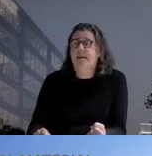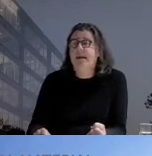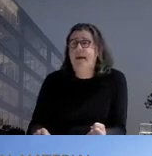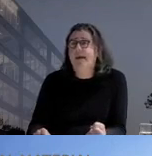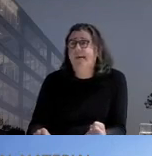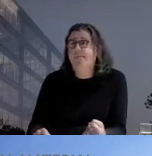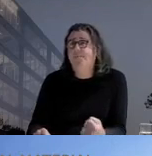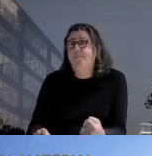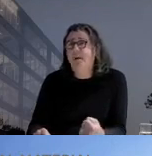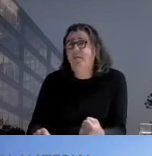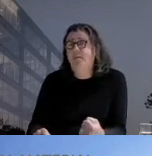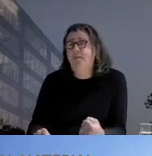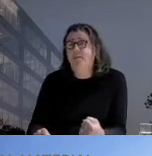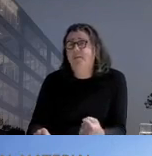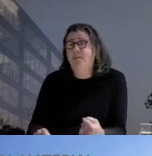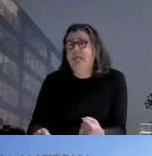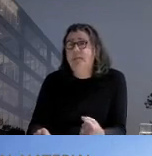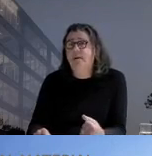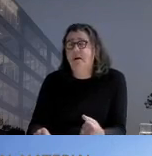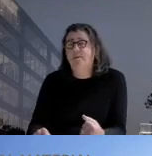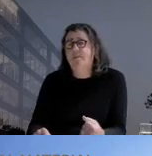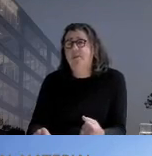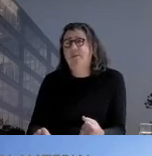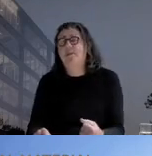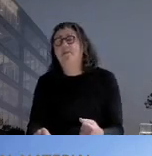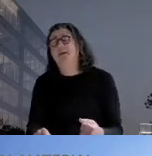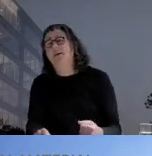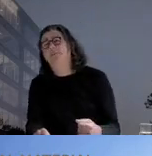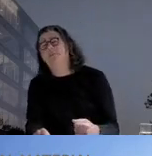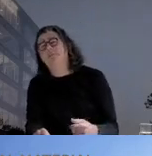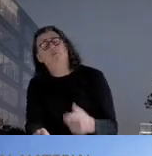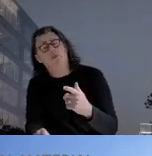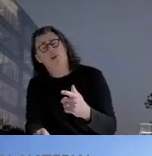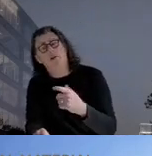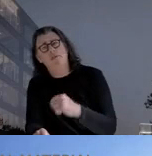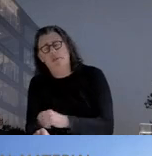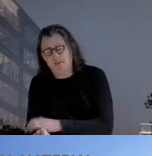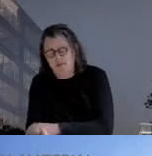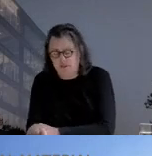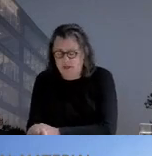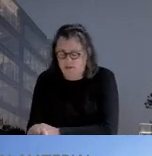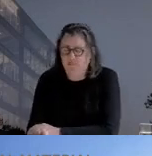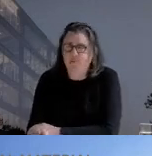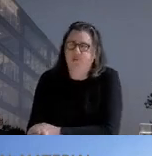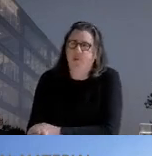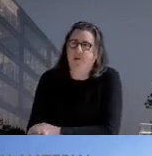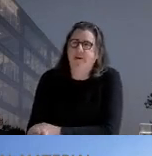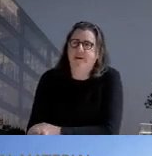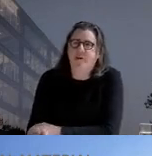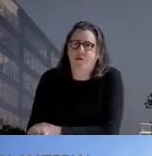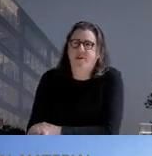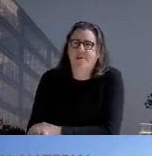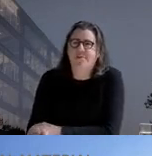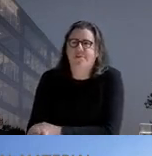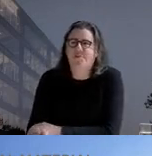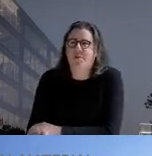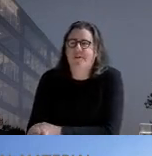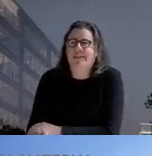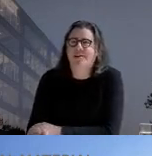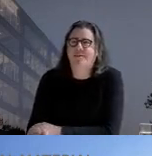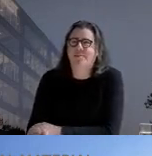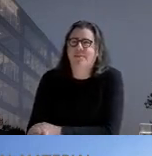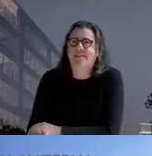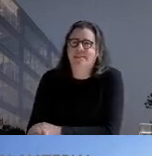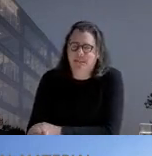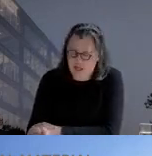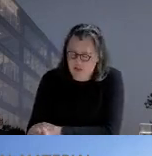Northwest, our first completed office building, full office building, I should say. We've got one around the corner that's much smaller, a